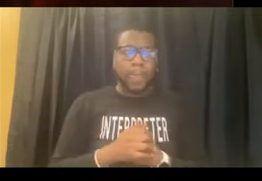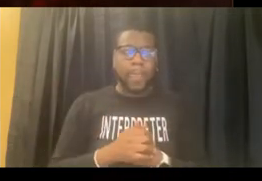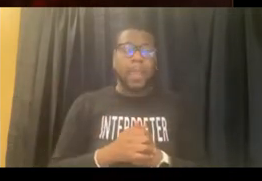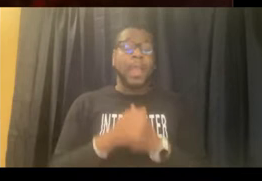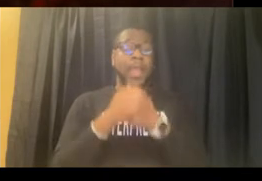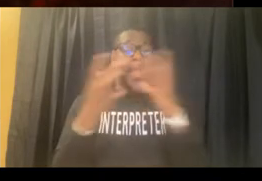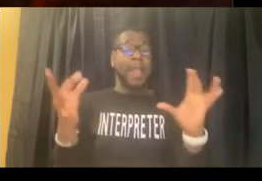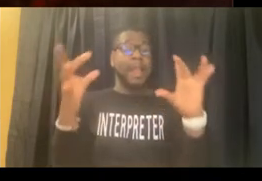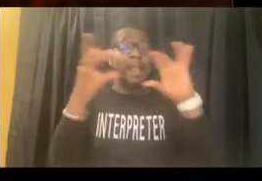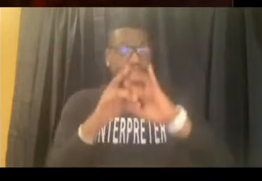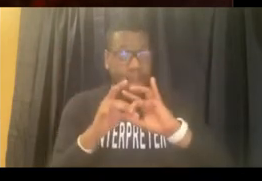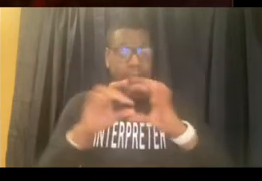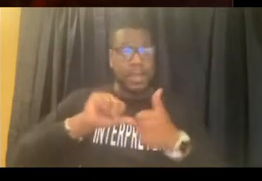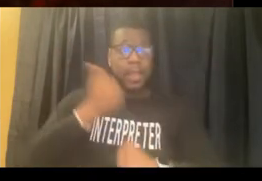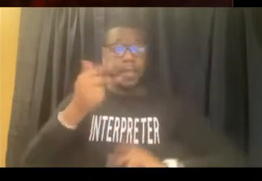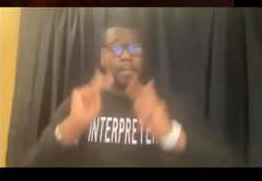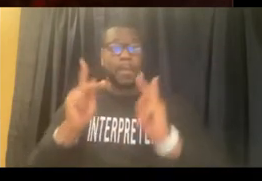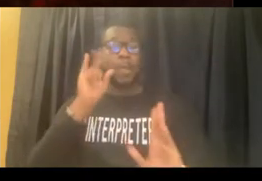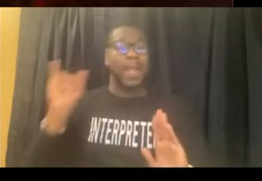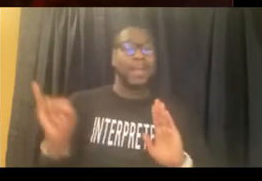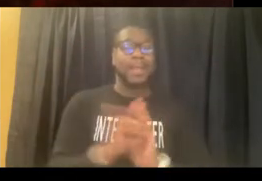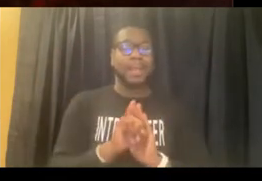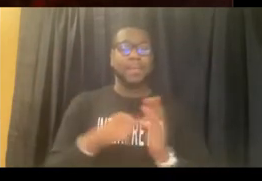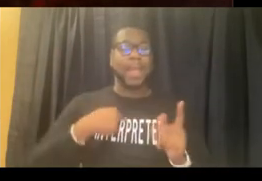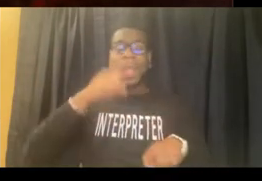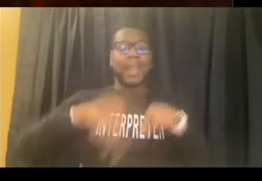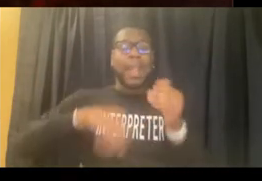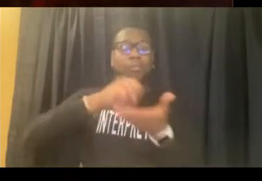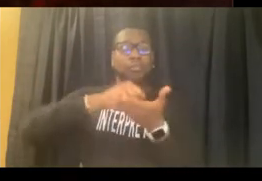intersecting. I can't take off the color of my skin.